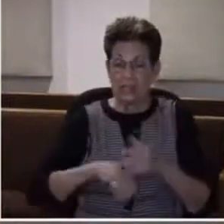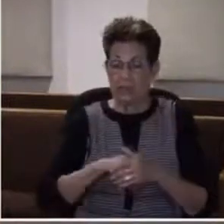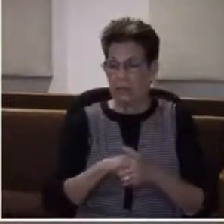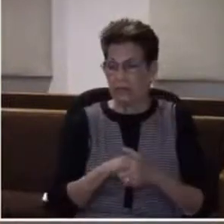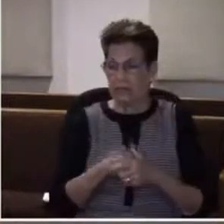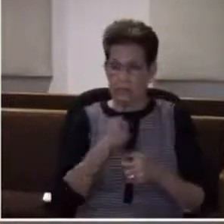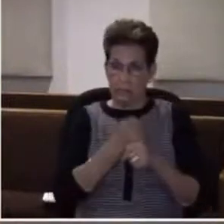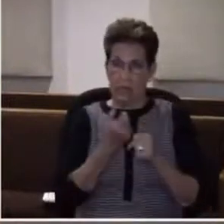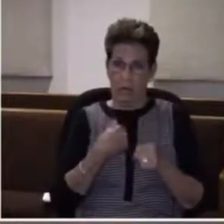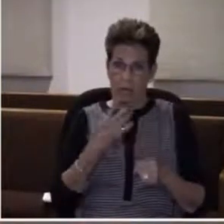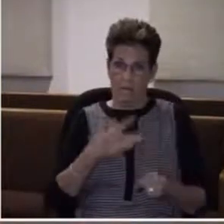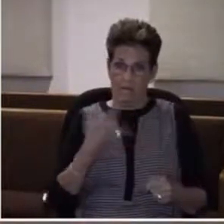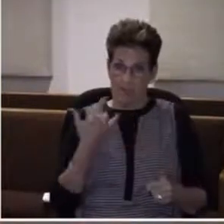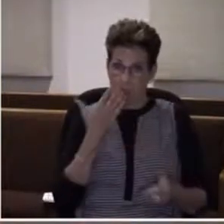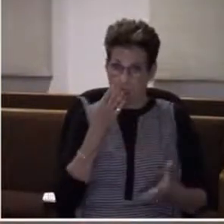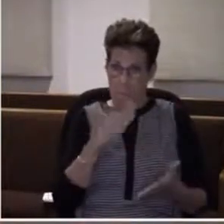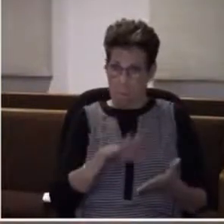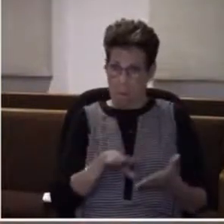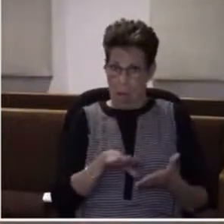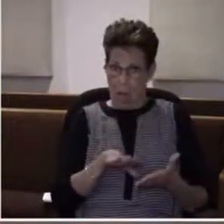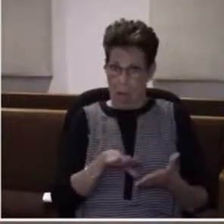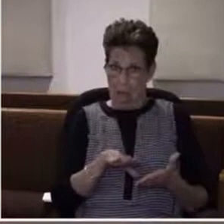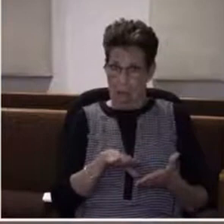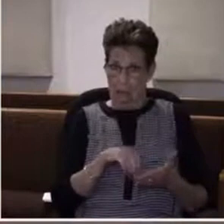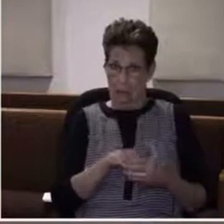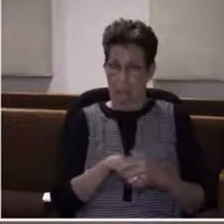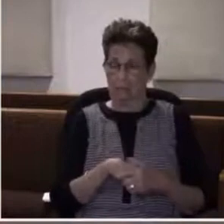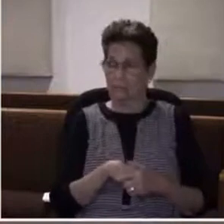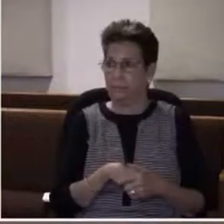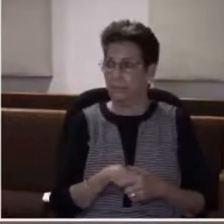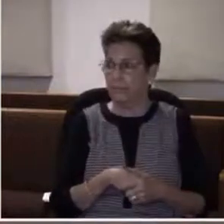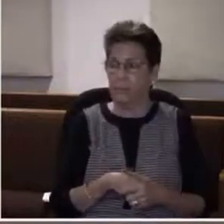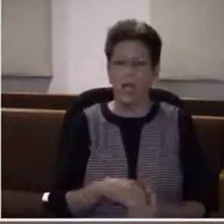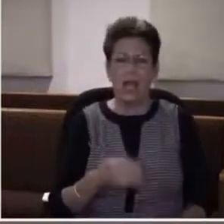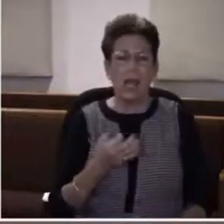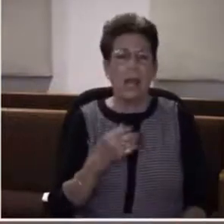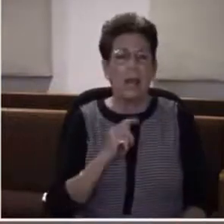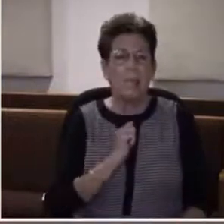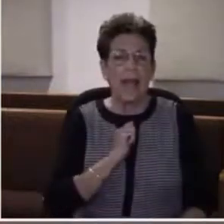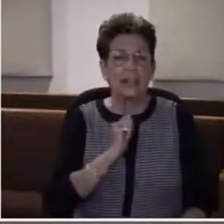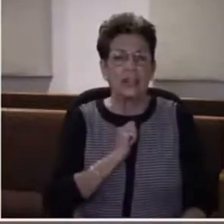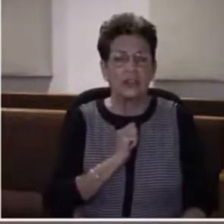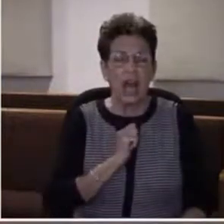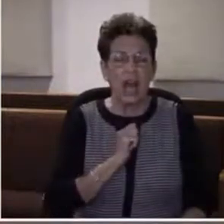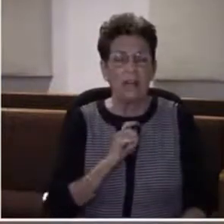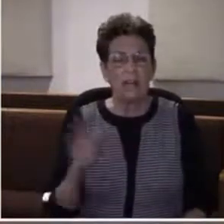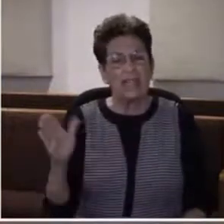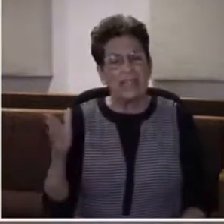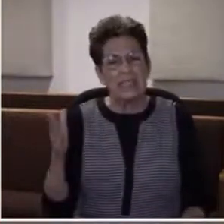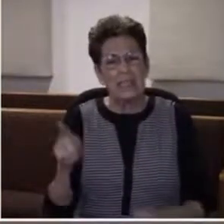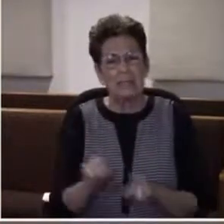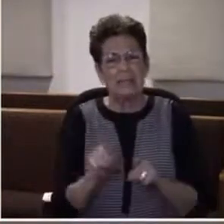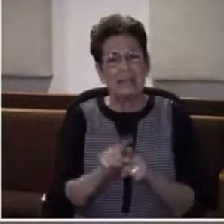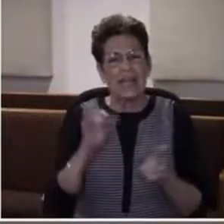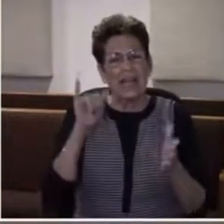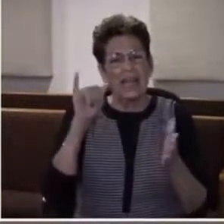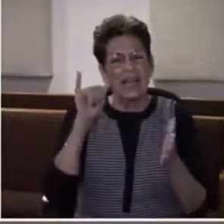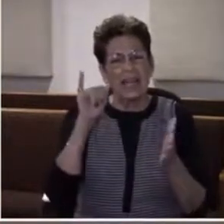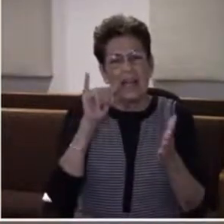feel bad, make them feel low. Pastor, seems like bad things always happen to our